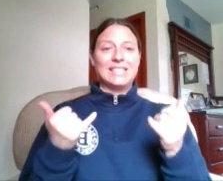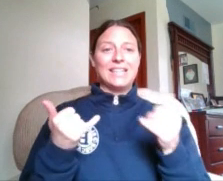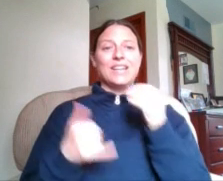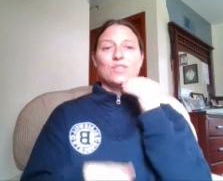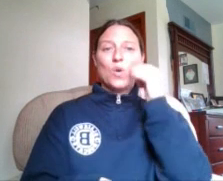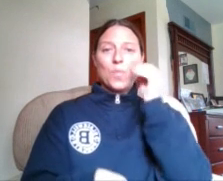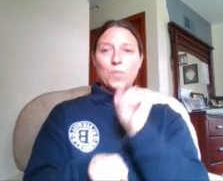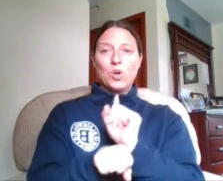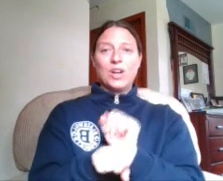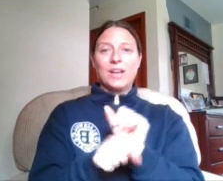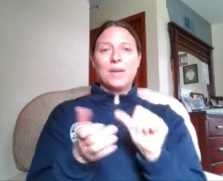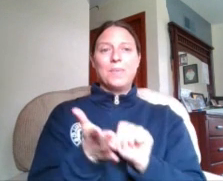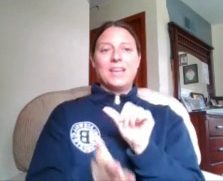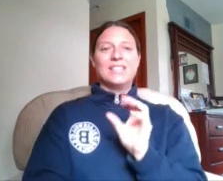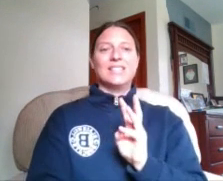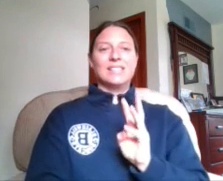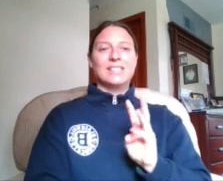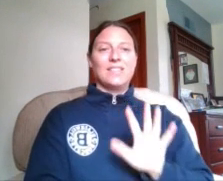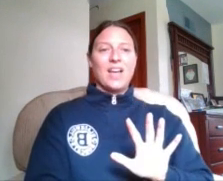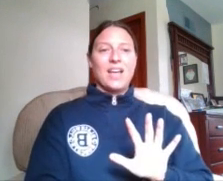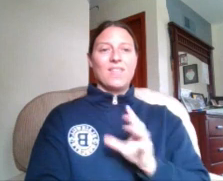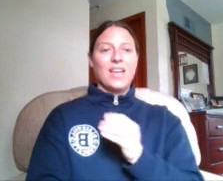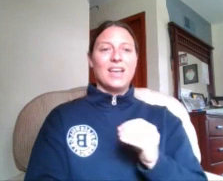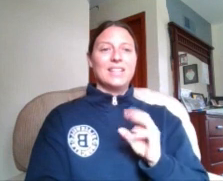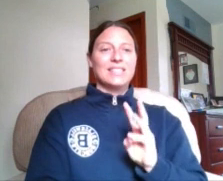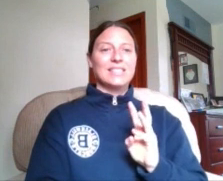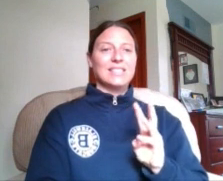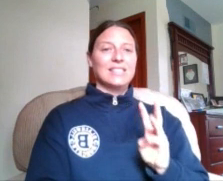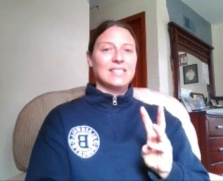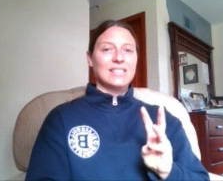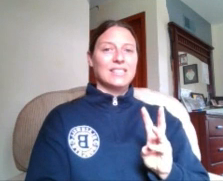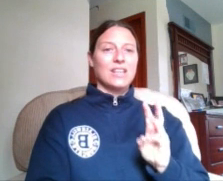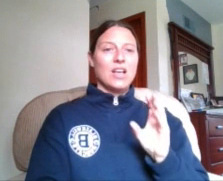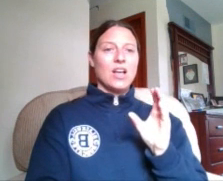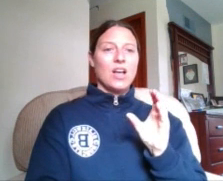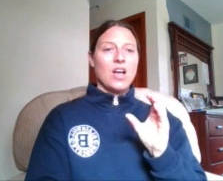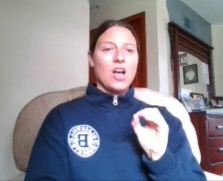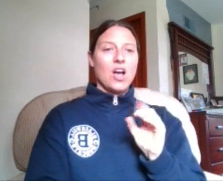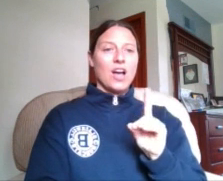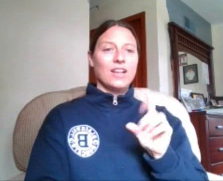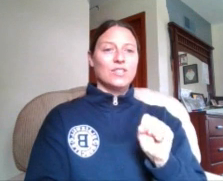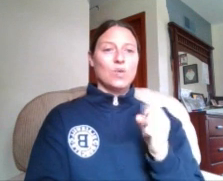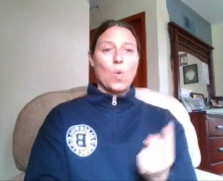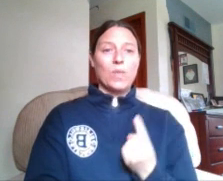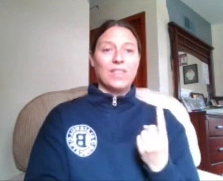Good luck. Let me know if you have any questions. Have a great day.